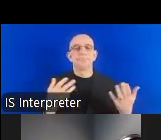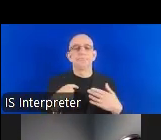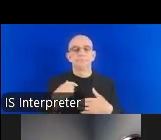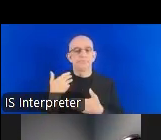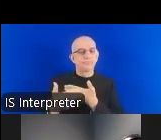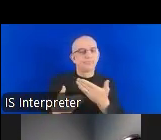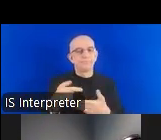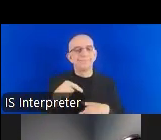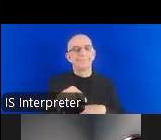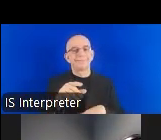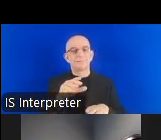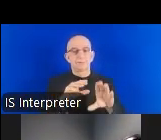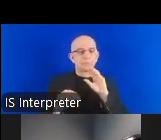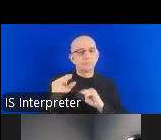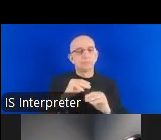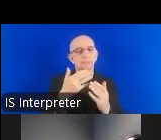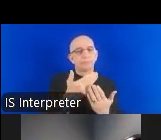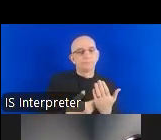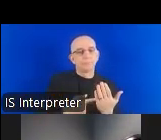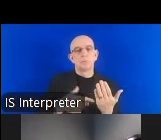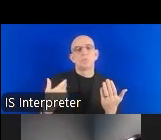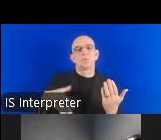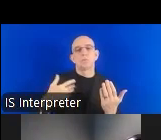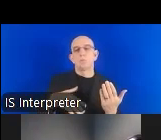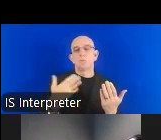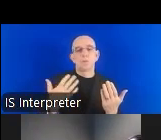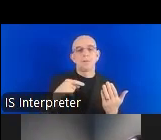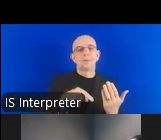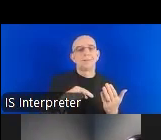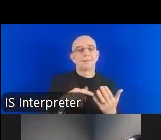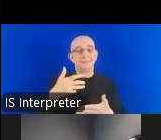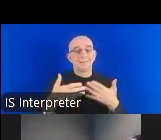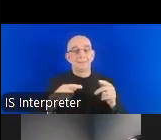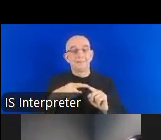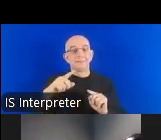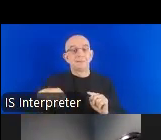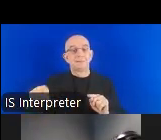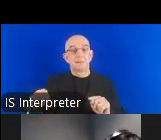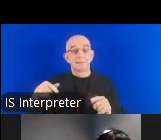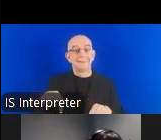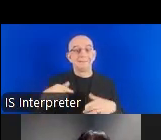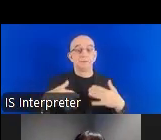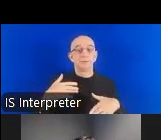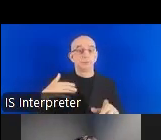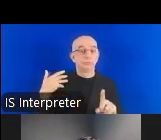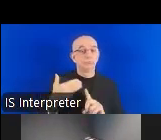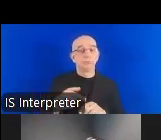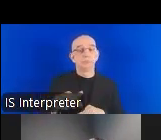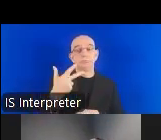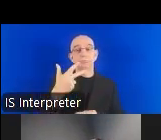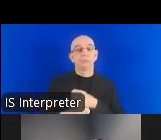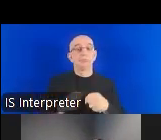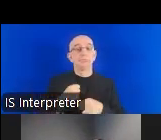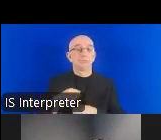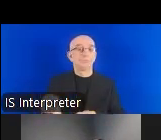many challenges around getting accurate data on children with disabilities in and out of school, their needs, the barriers, the risk